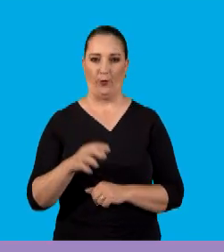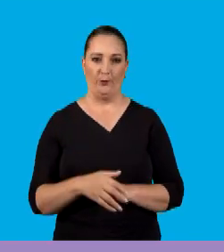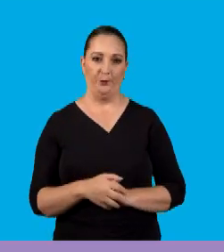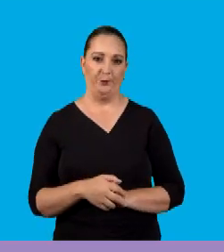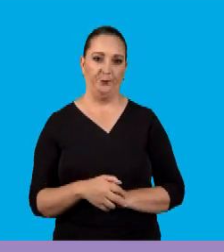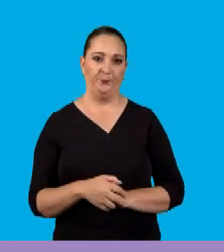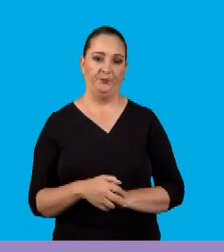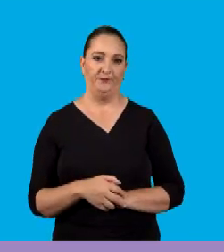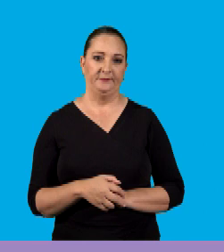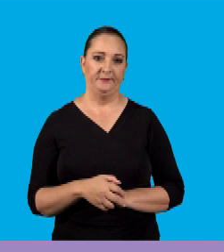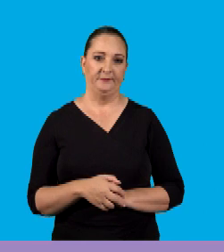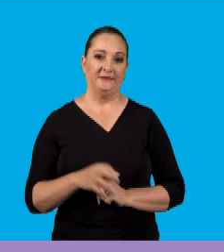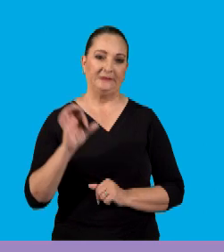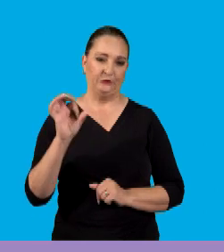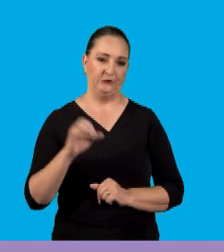124